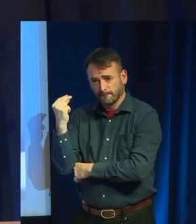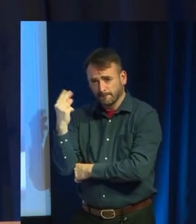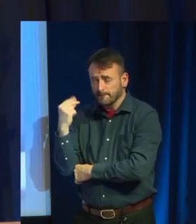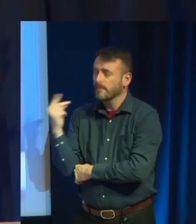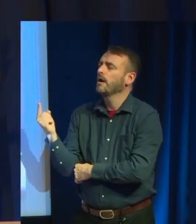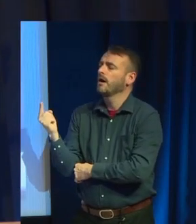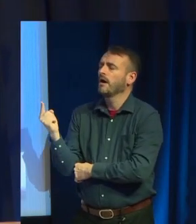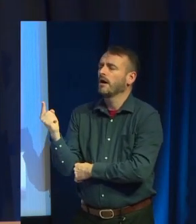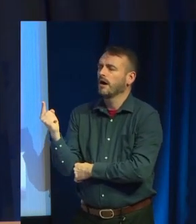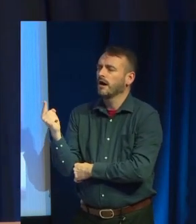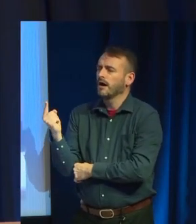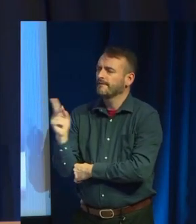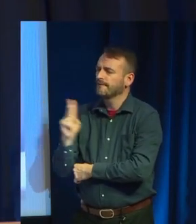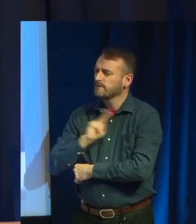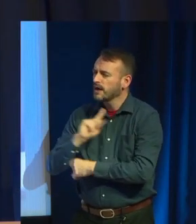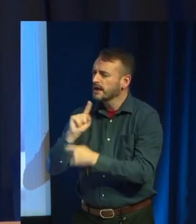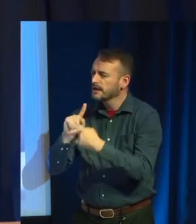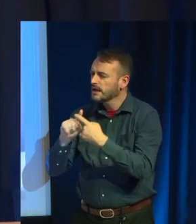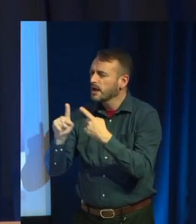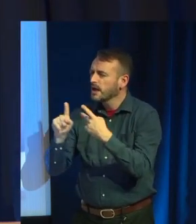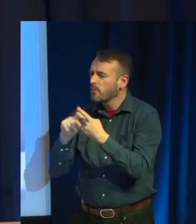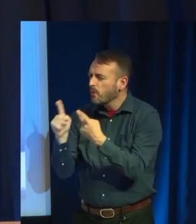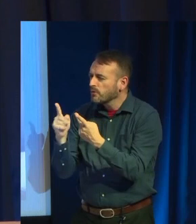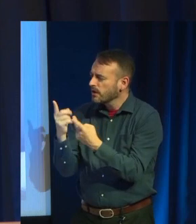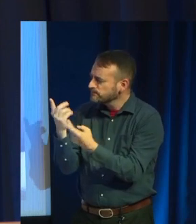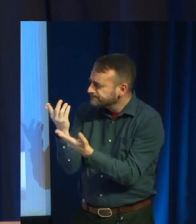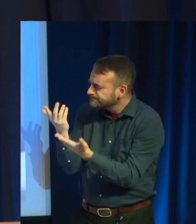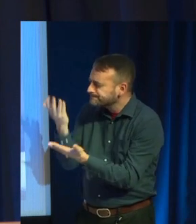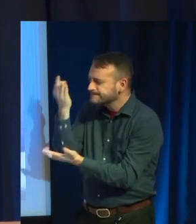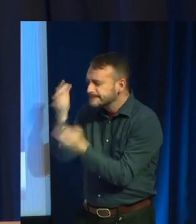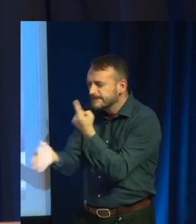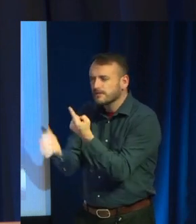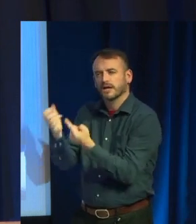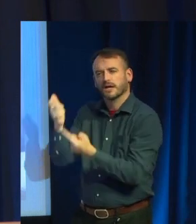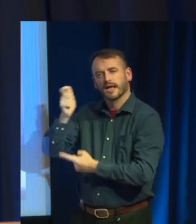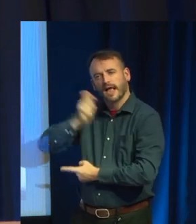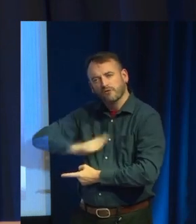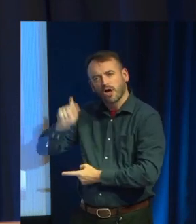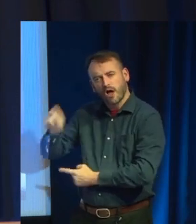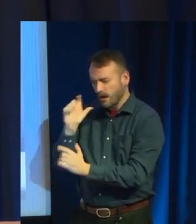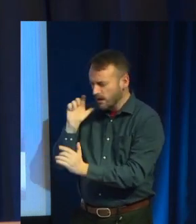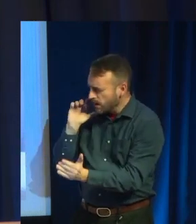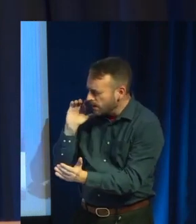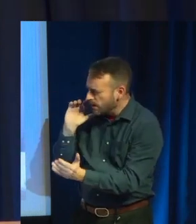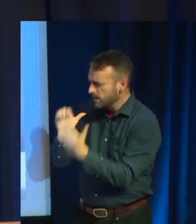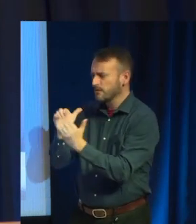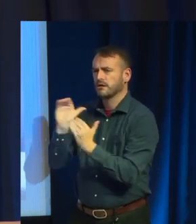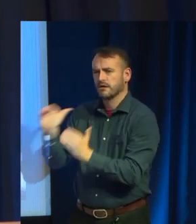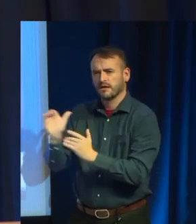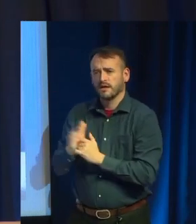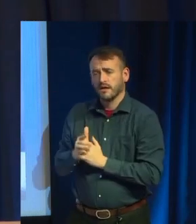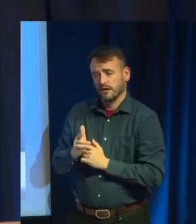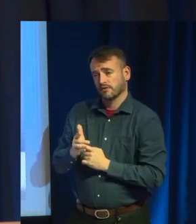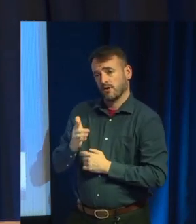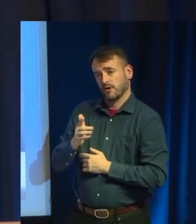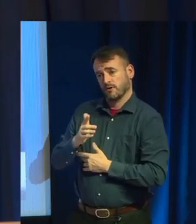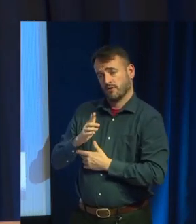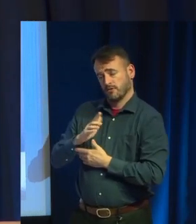their voices, that is distinctive and that really defines them, will help the player